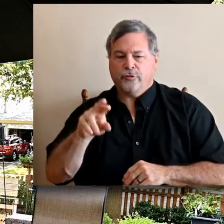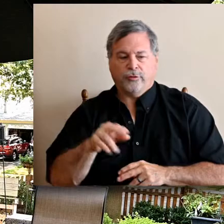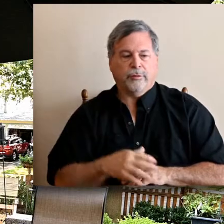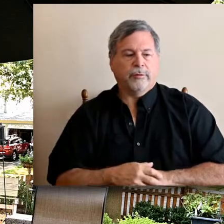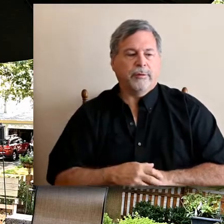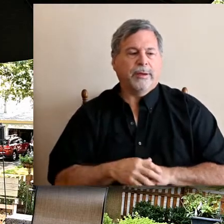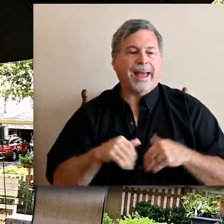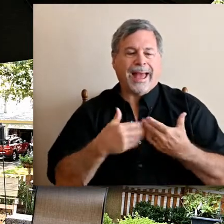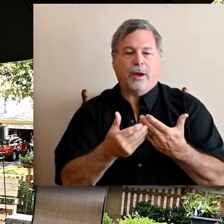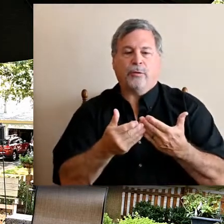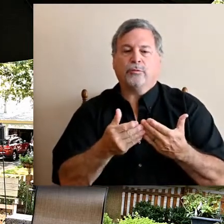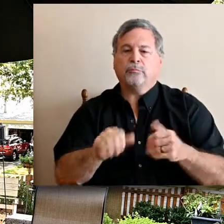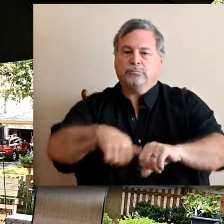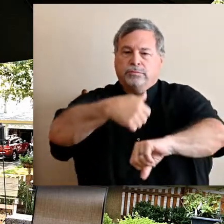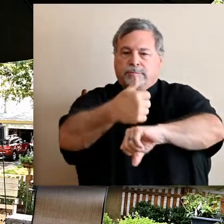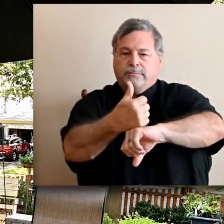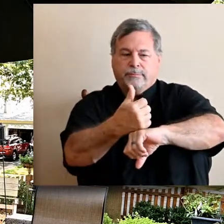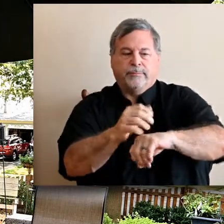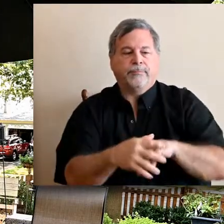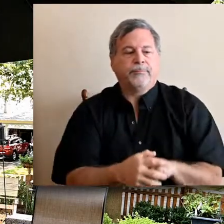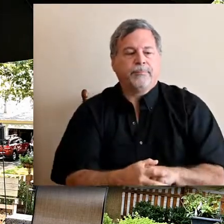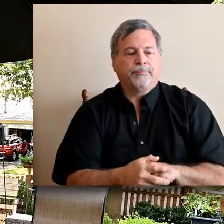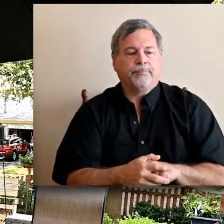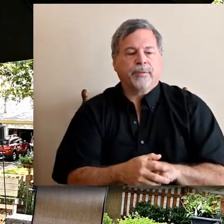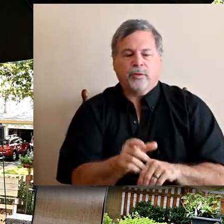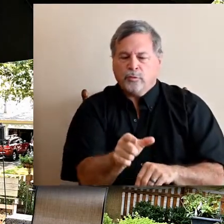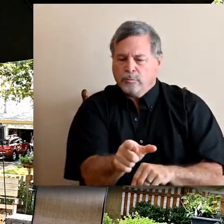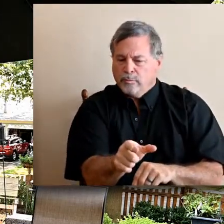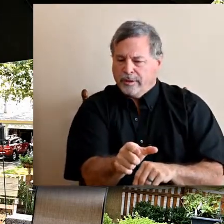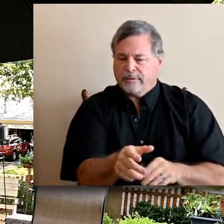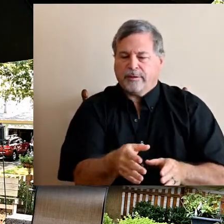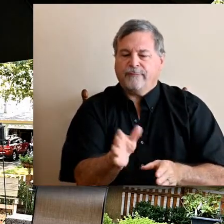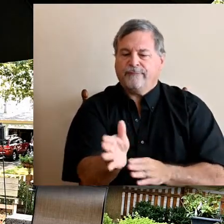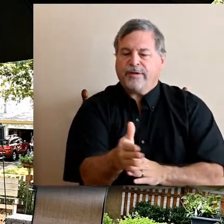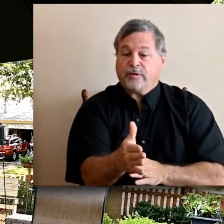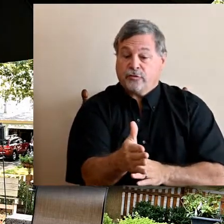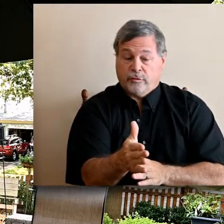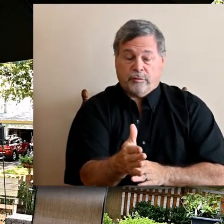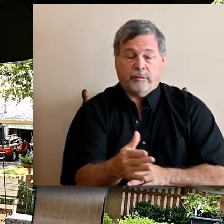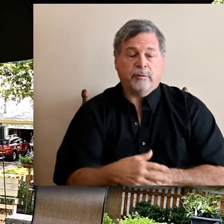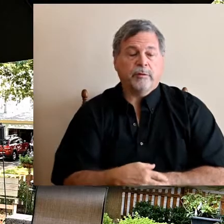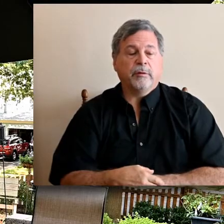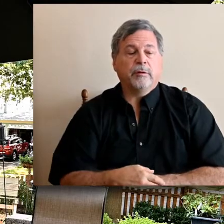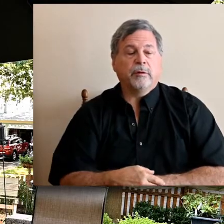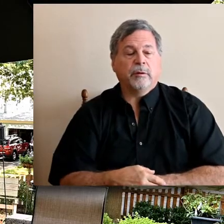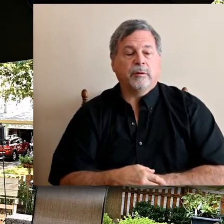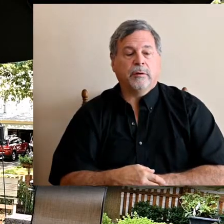ginger. The way you would plate this up, take a small piece of your fish.